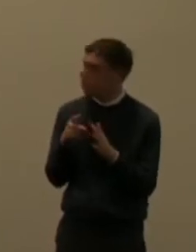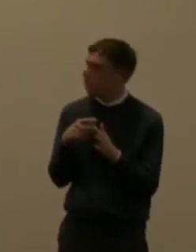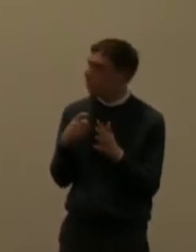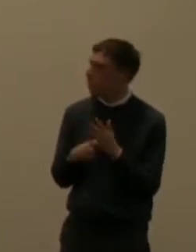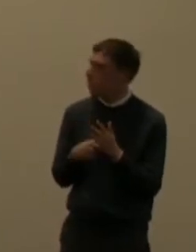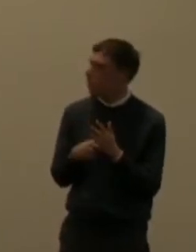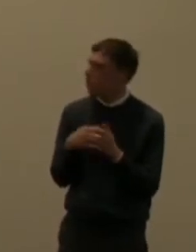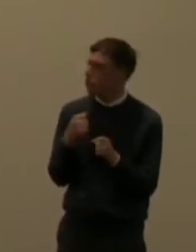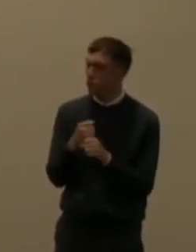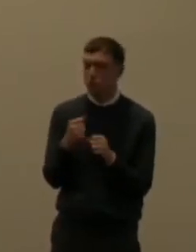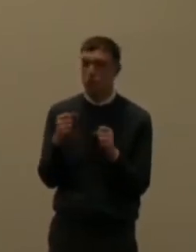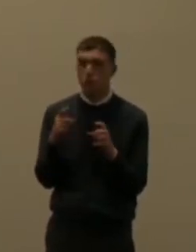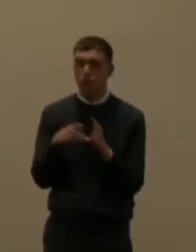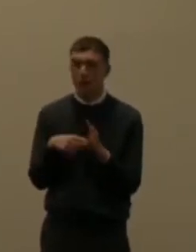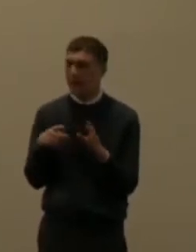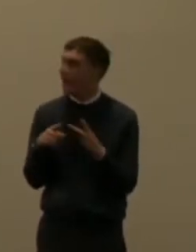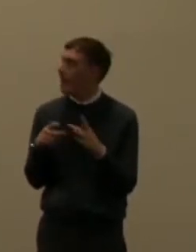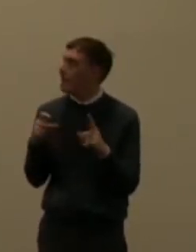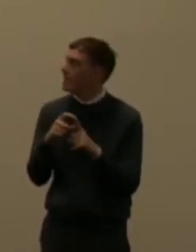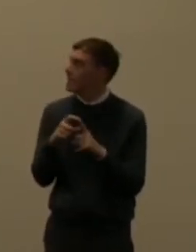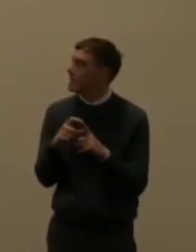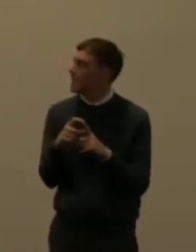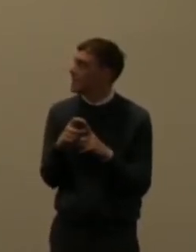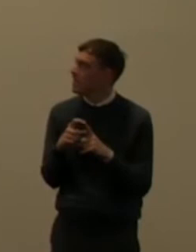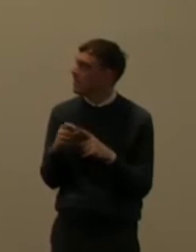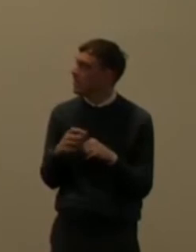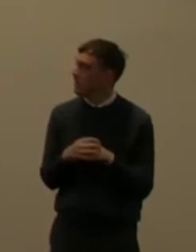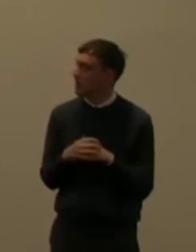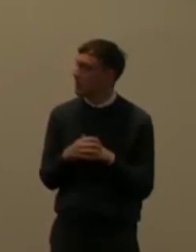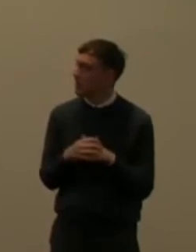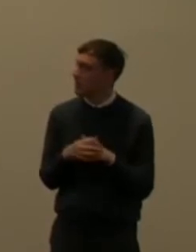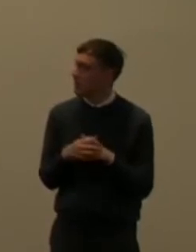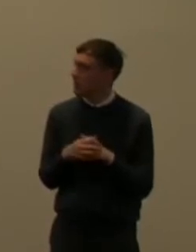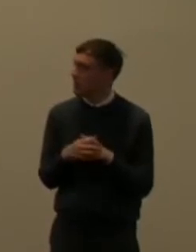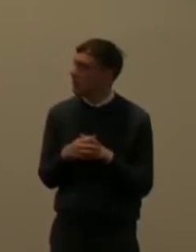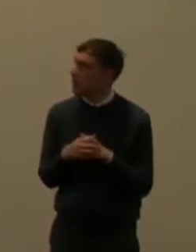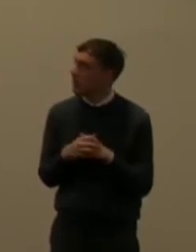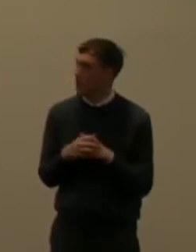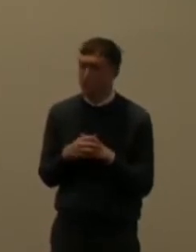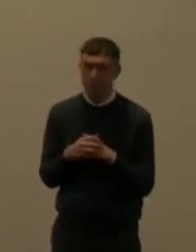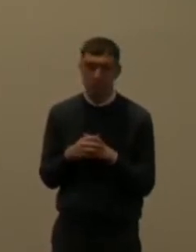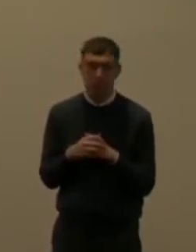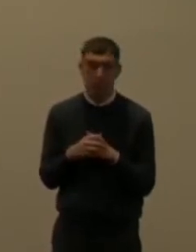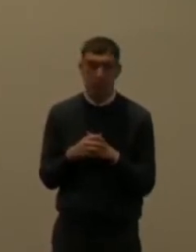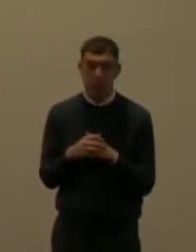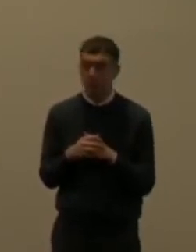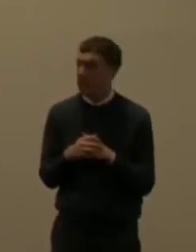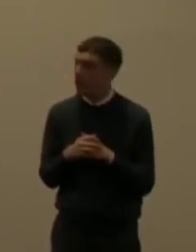the GUID of the SharePoint list. So here, yes, of course, because it is a different SharePoint